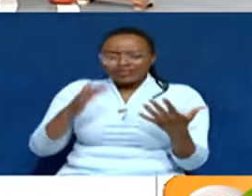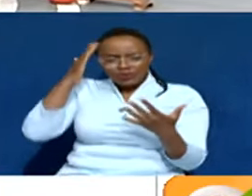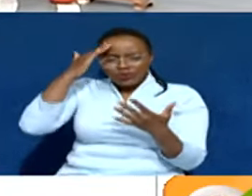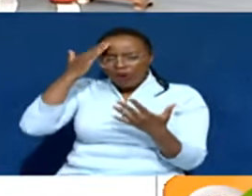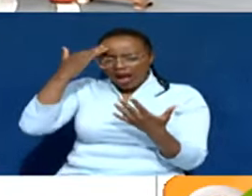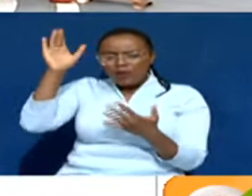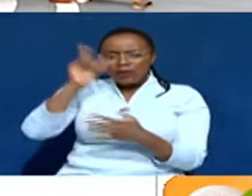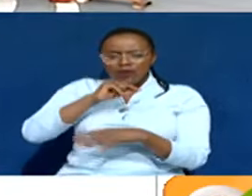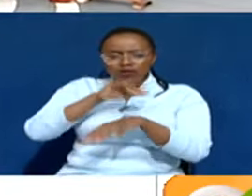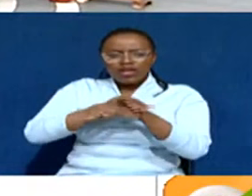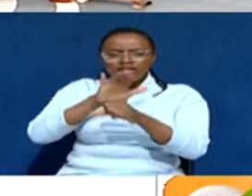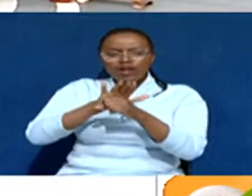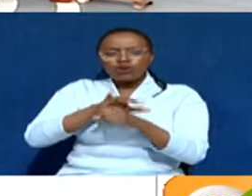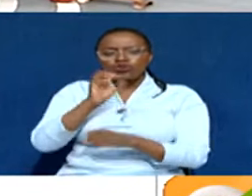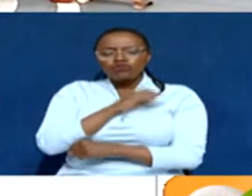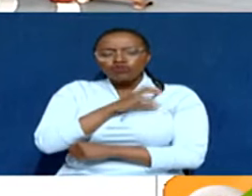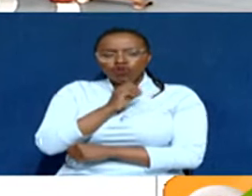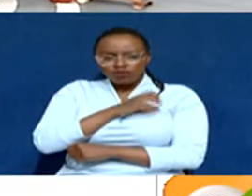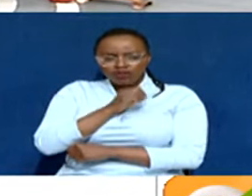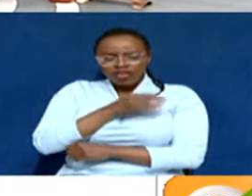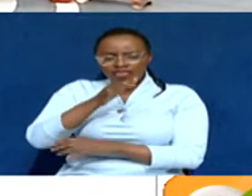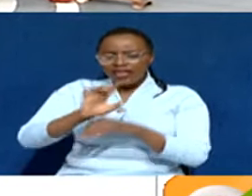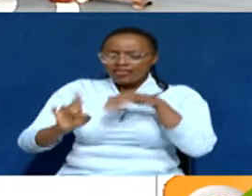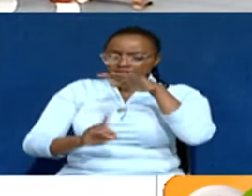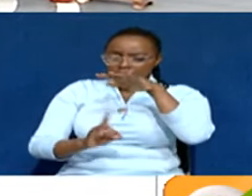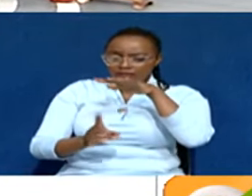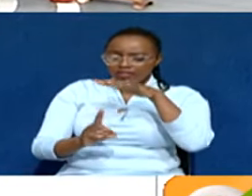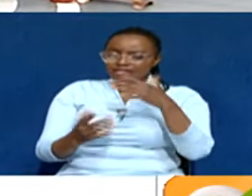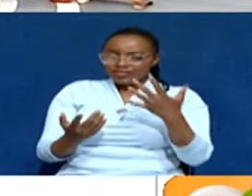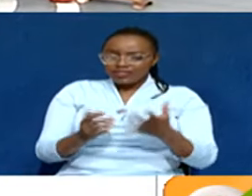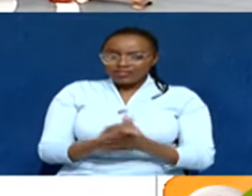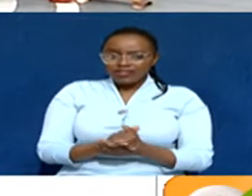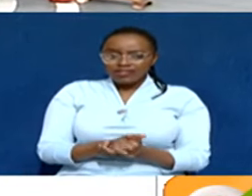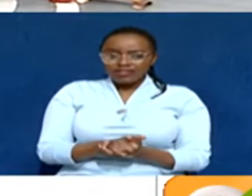you get a lot of complaints right there at the ministry.